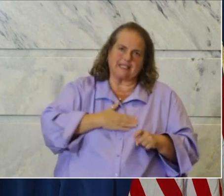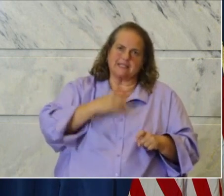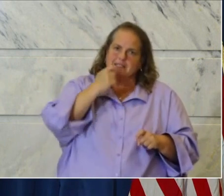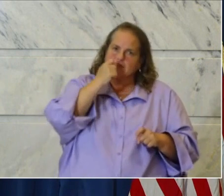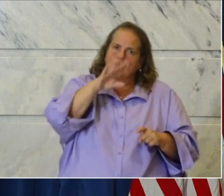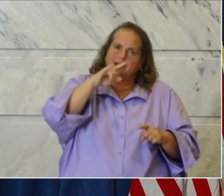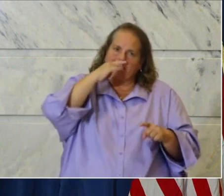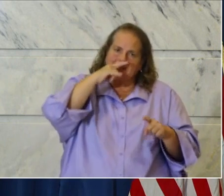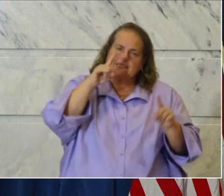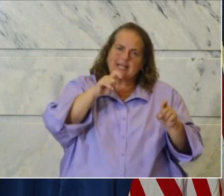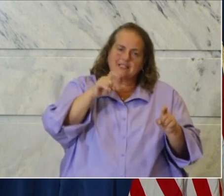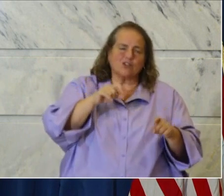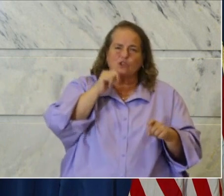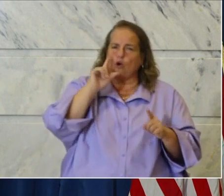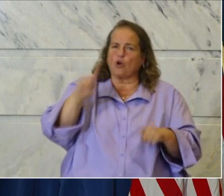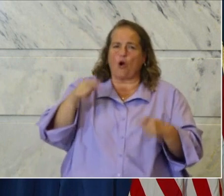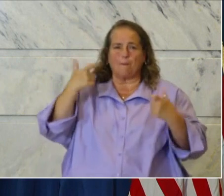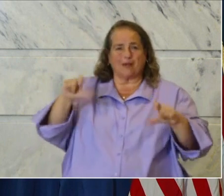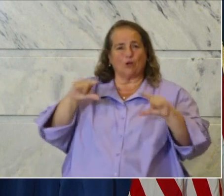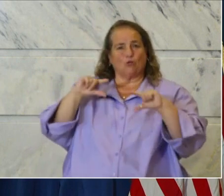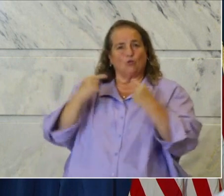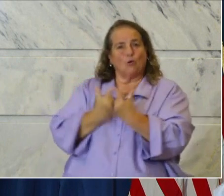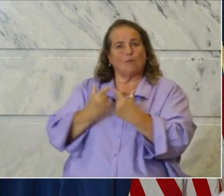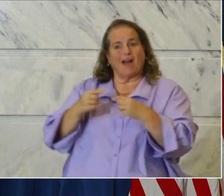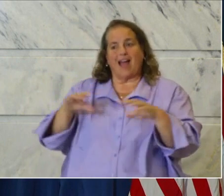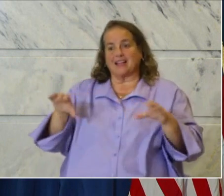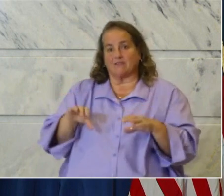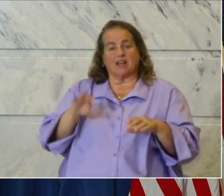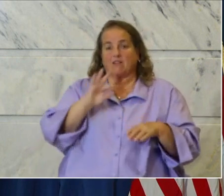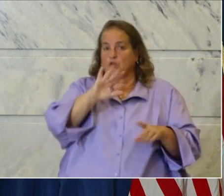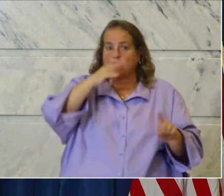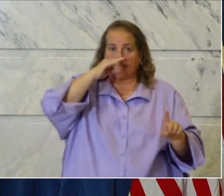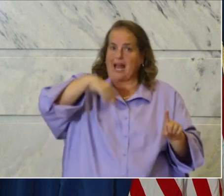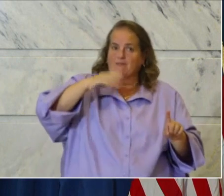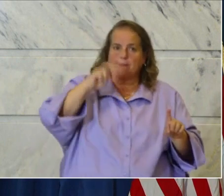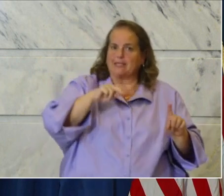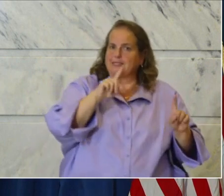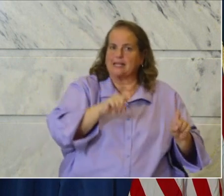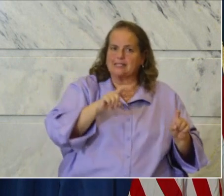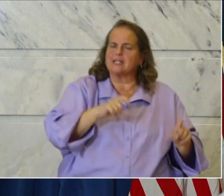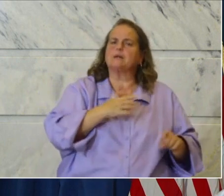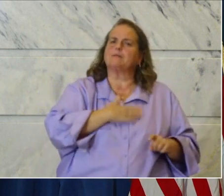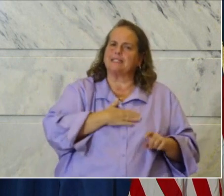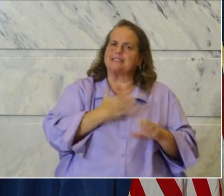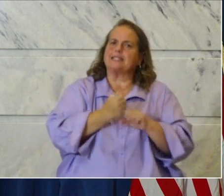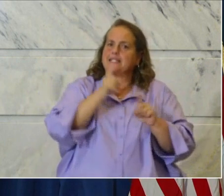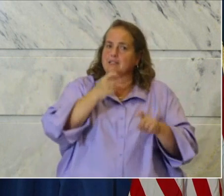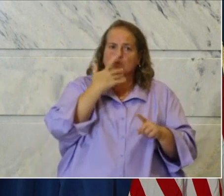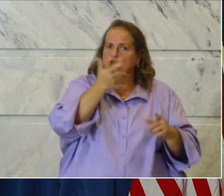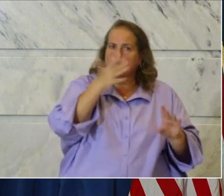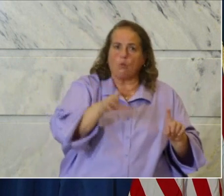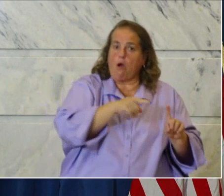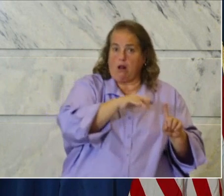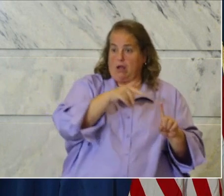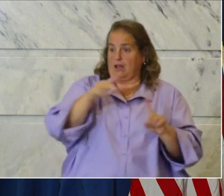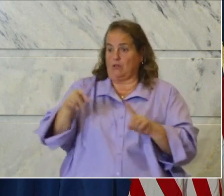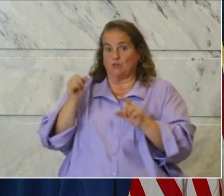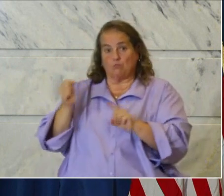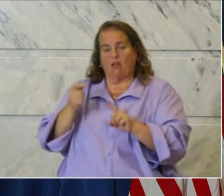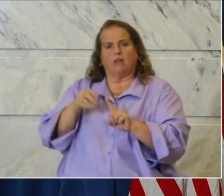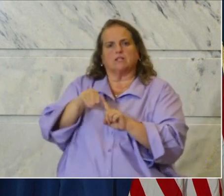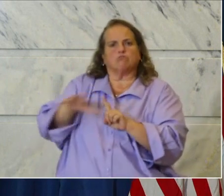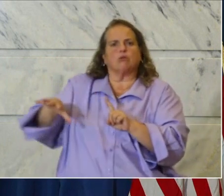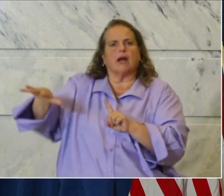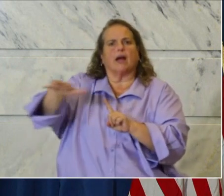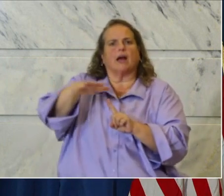group activity if they haven't been tested in the last couple of weeks. Please make sure they get tested, because your kids don't want to live with if they find out they had the